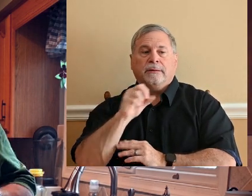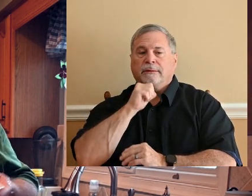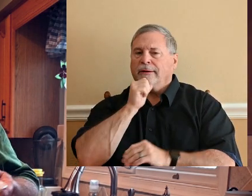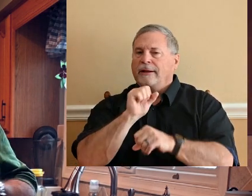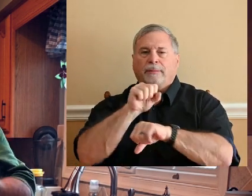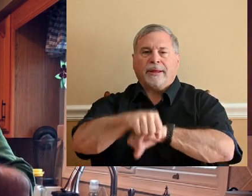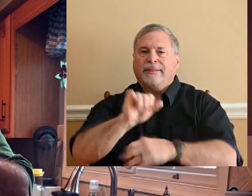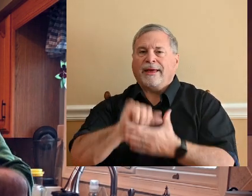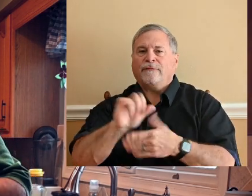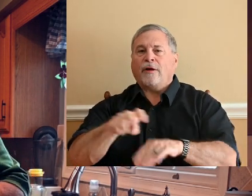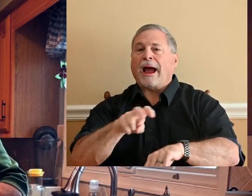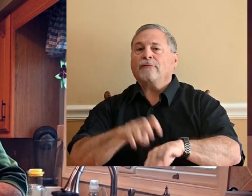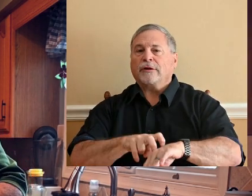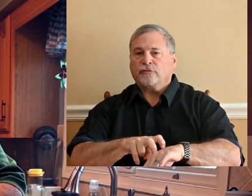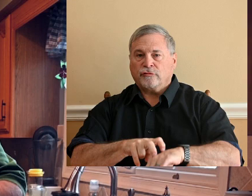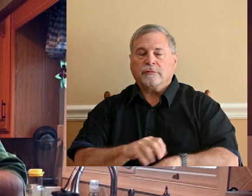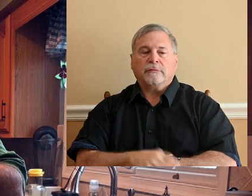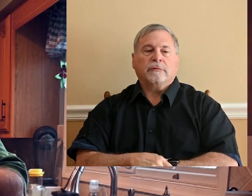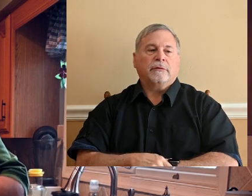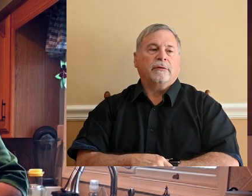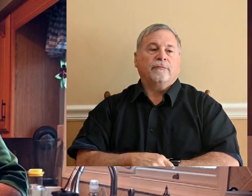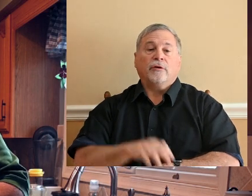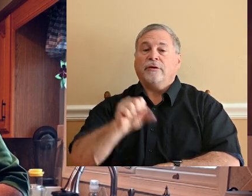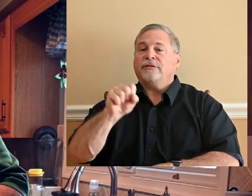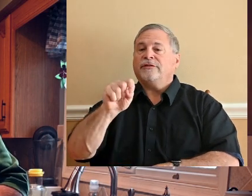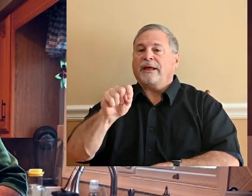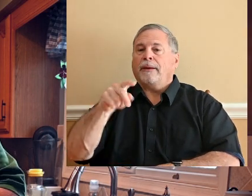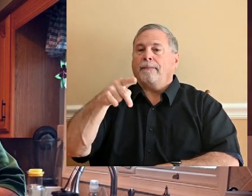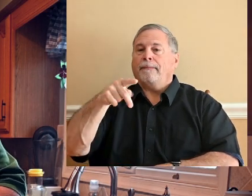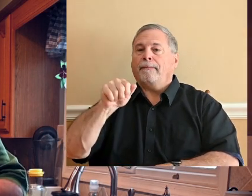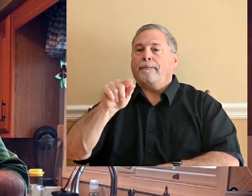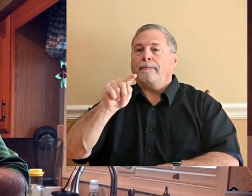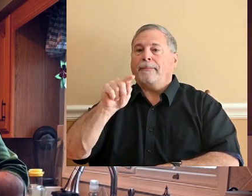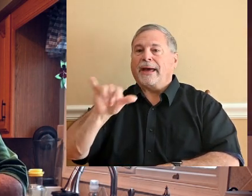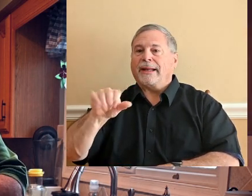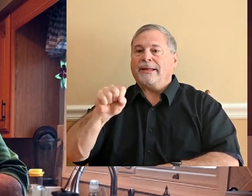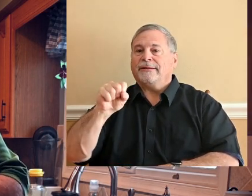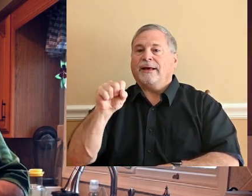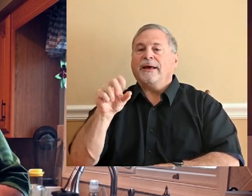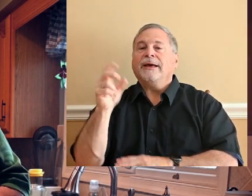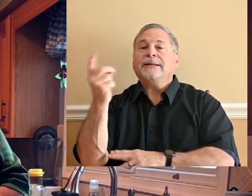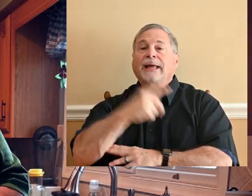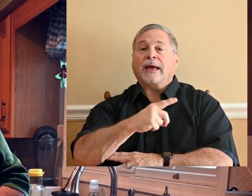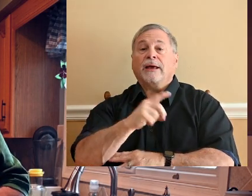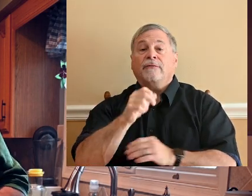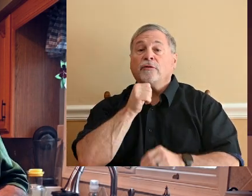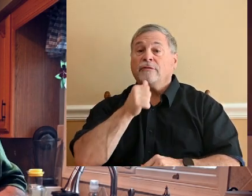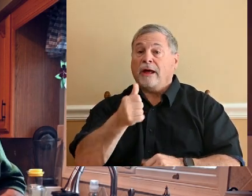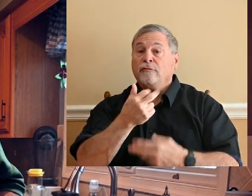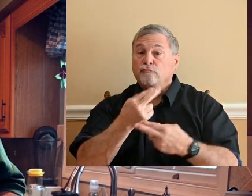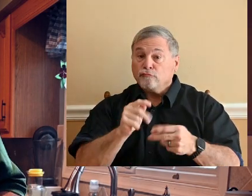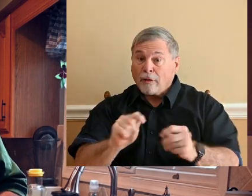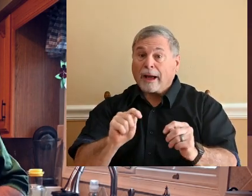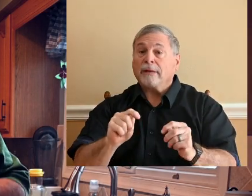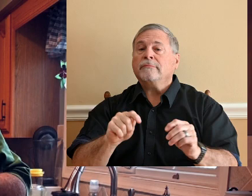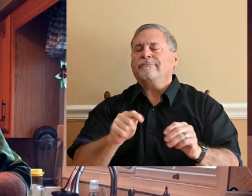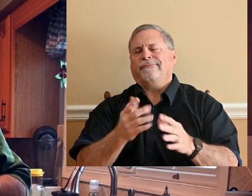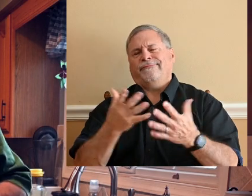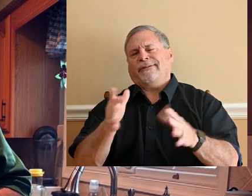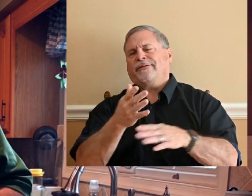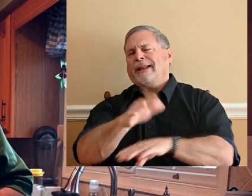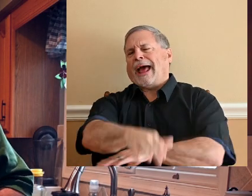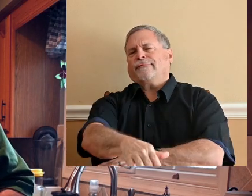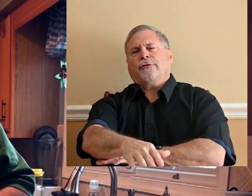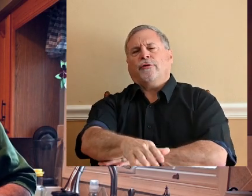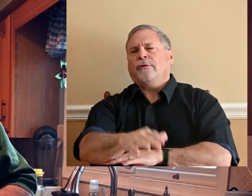Oh, you're not going to beat that for Irish and for St. Paddy's Day. So if you haven't done it, you can do this in an afternoon.